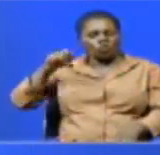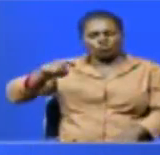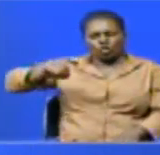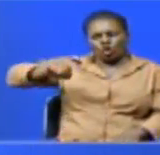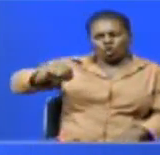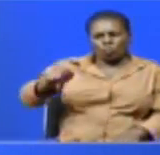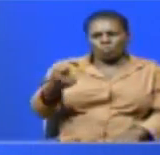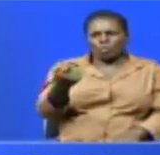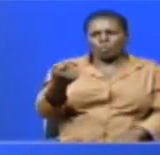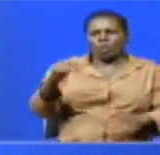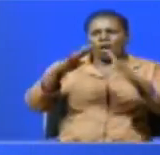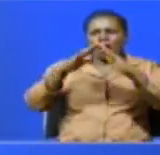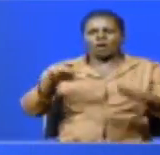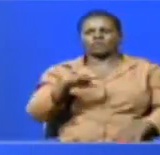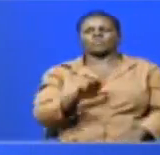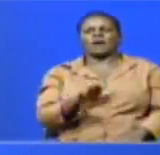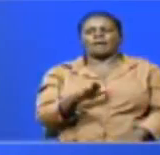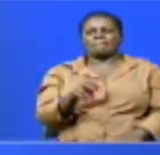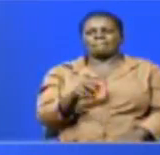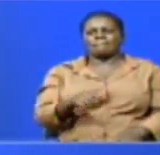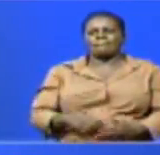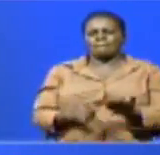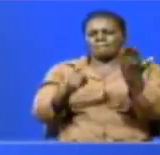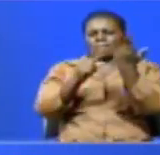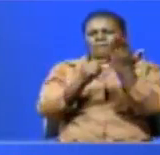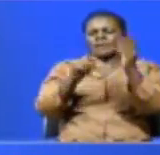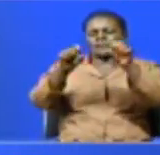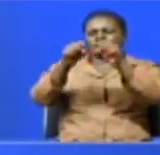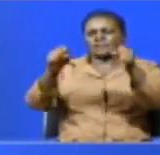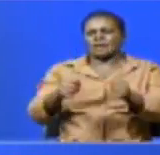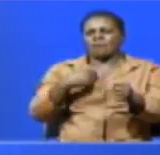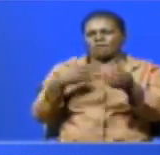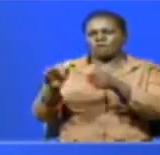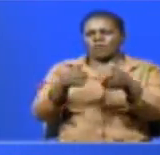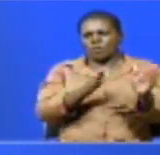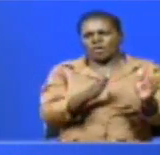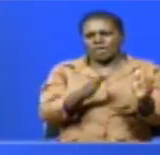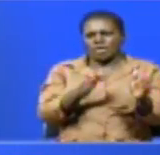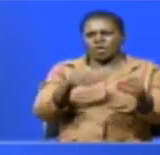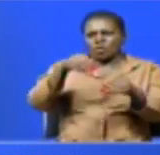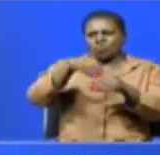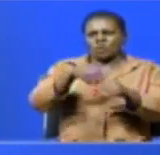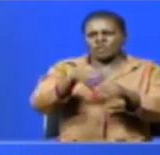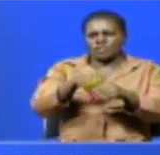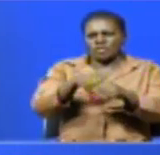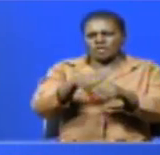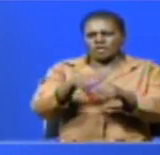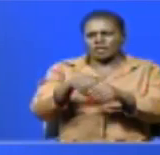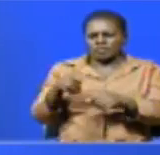lock and unlock his house. The system has a mechanism tucked in between the timber of his